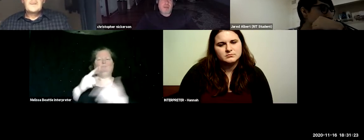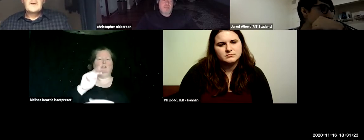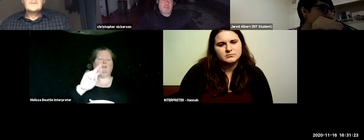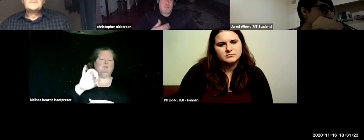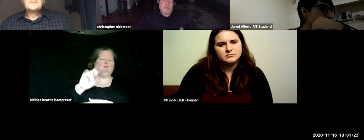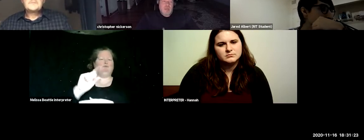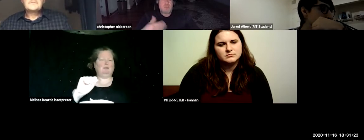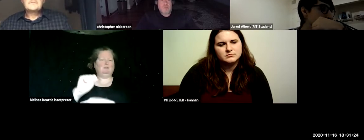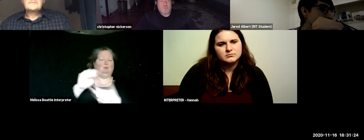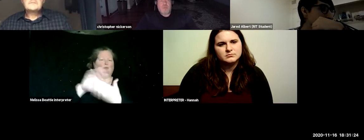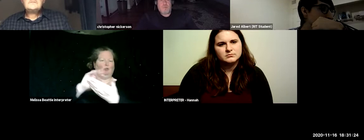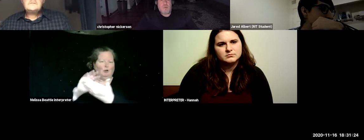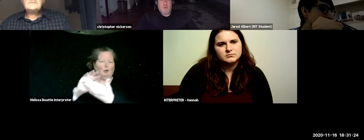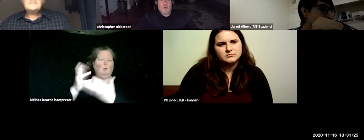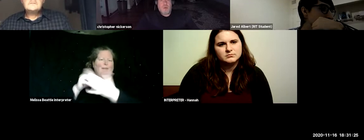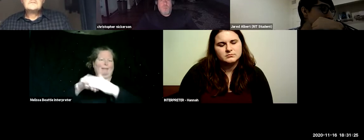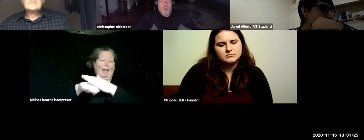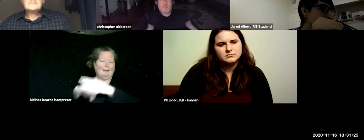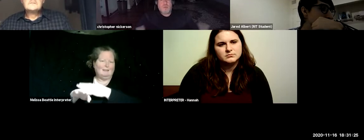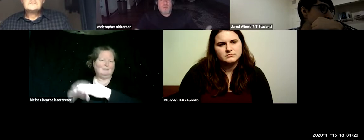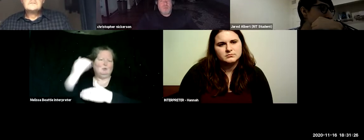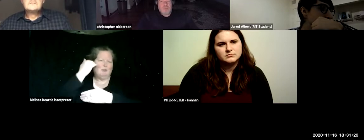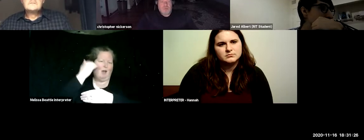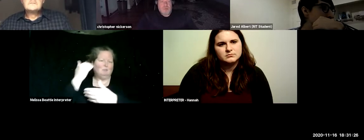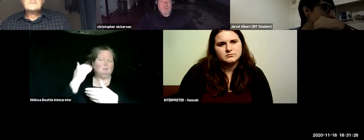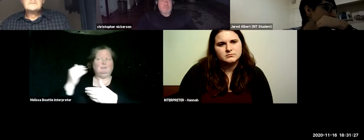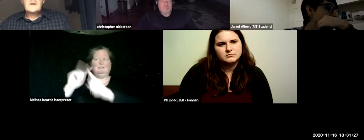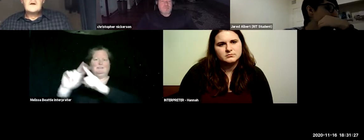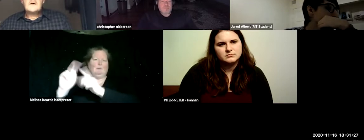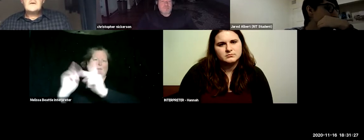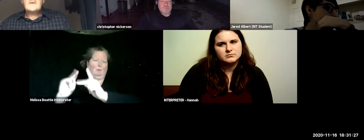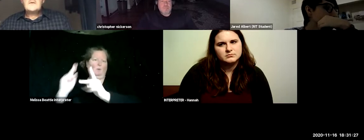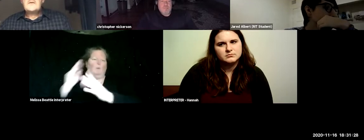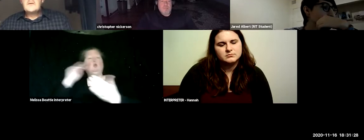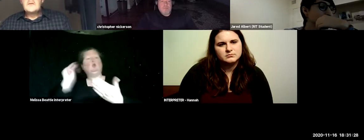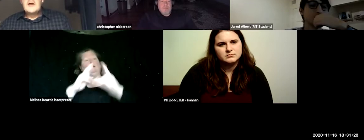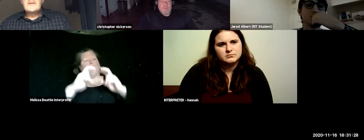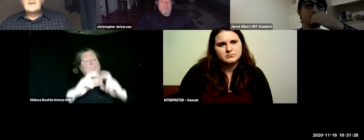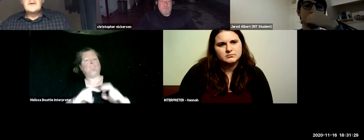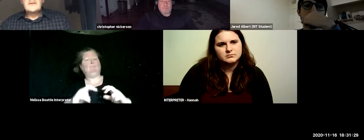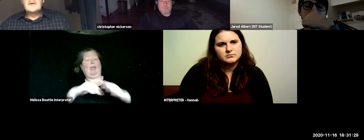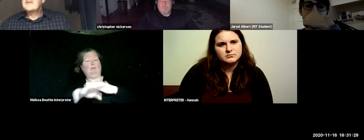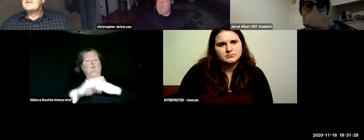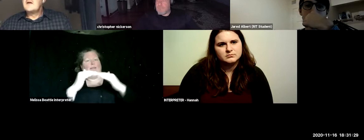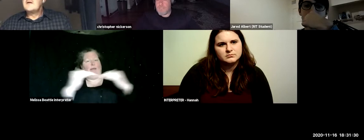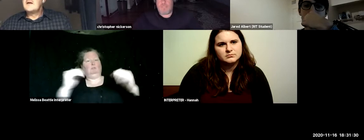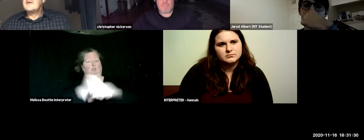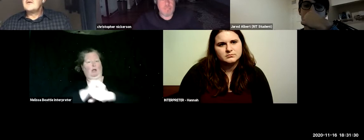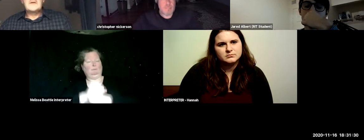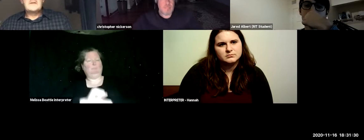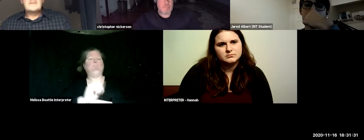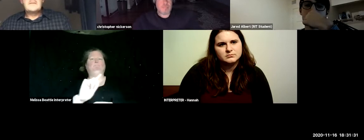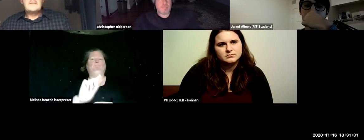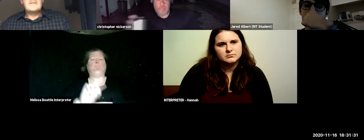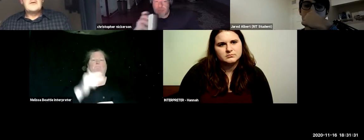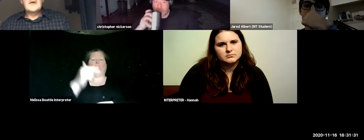you have access to the knowledge and those people when you're looking at those entry-level jobs. So let me ask you this, Chris, and I don't know